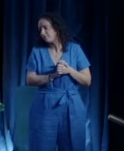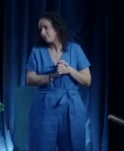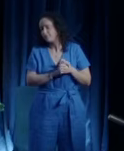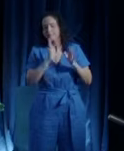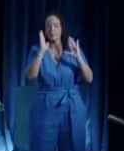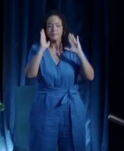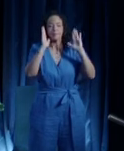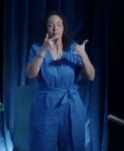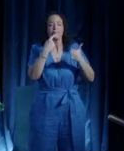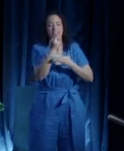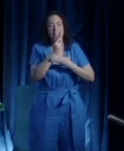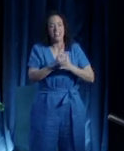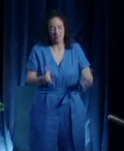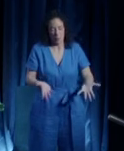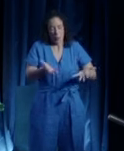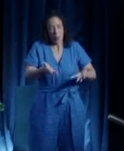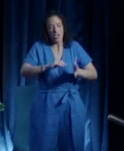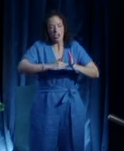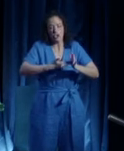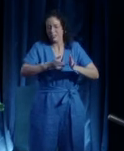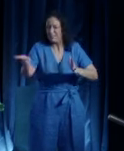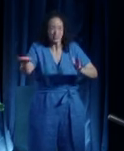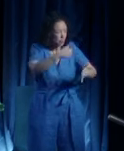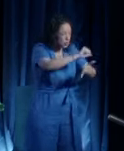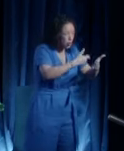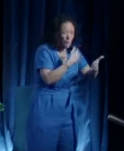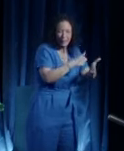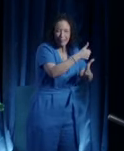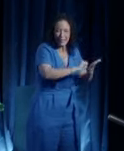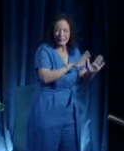£1 of cheese, a carrot. This is your shopping list.